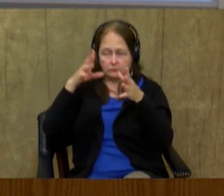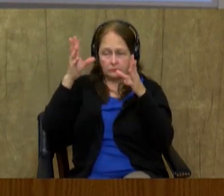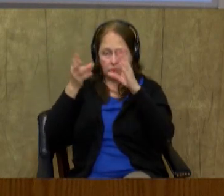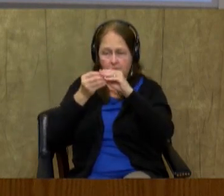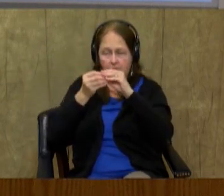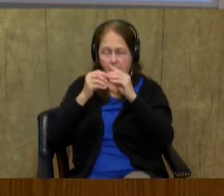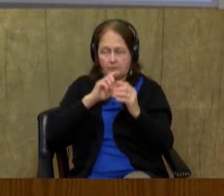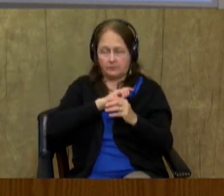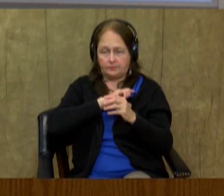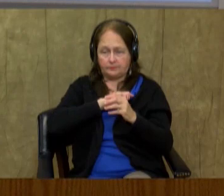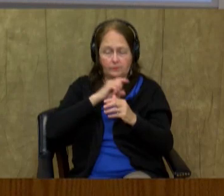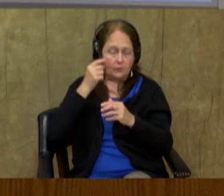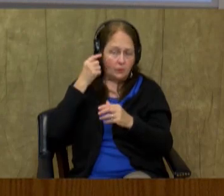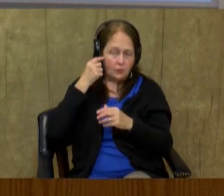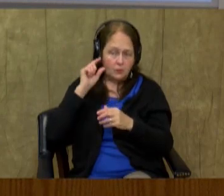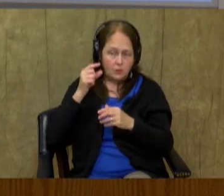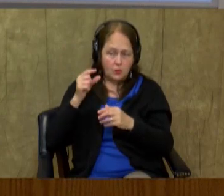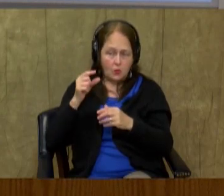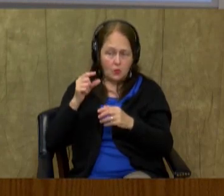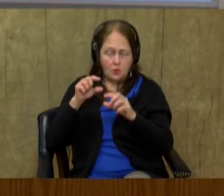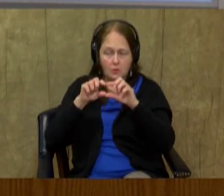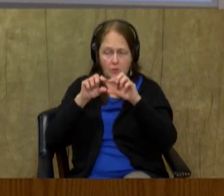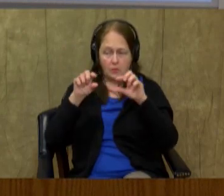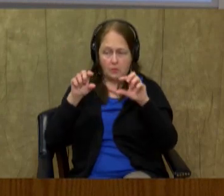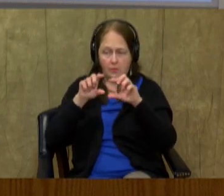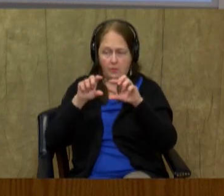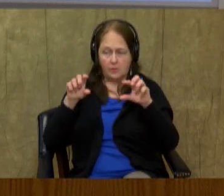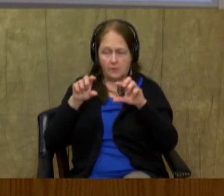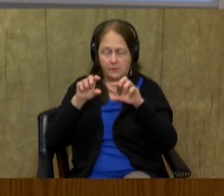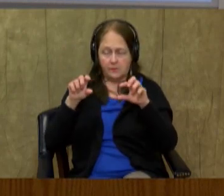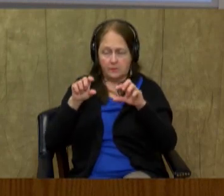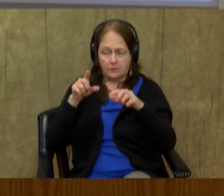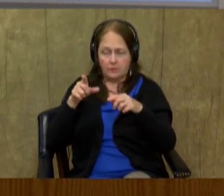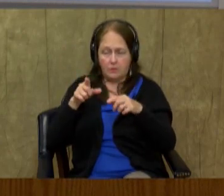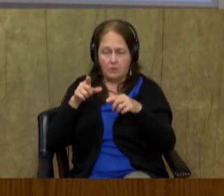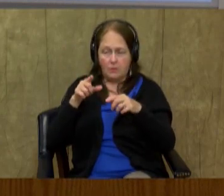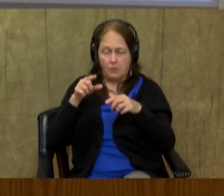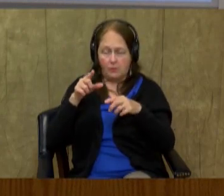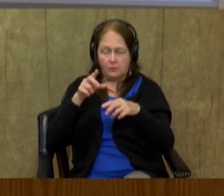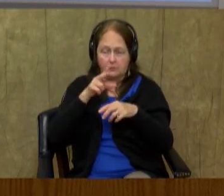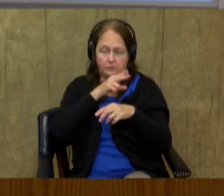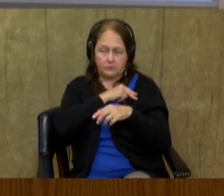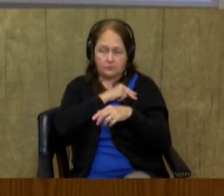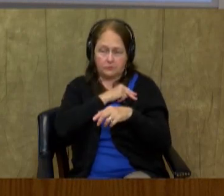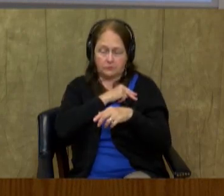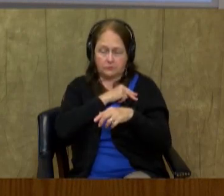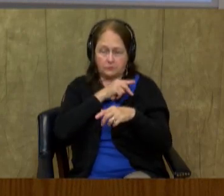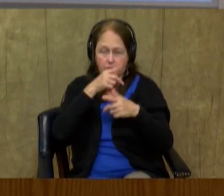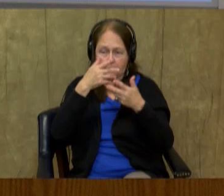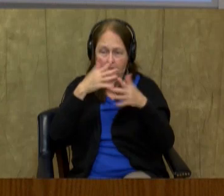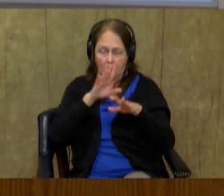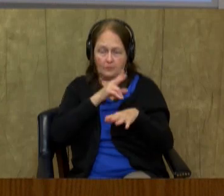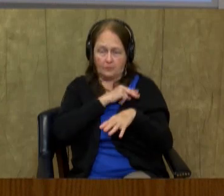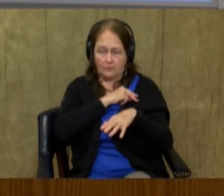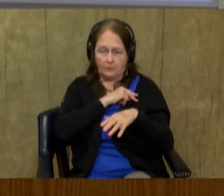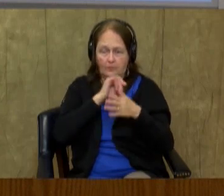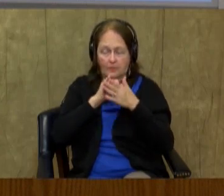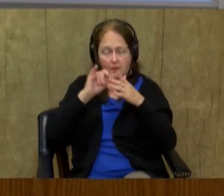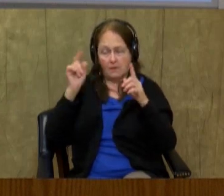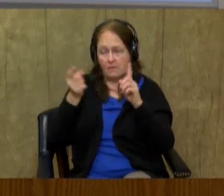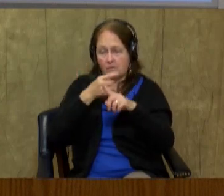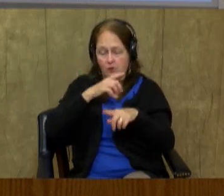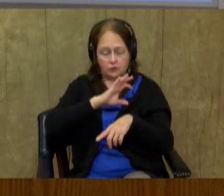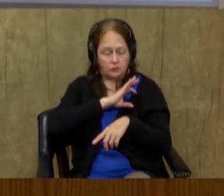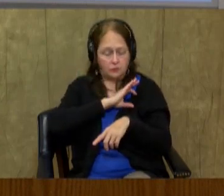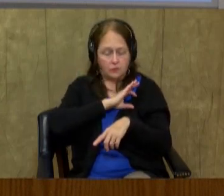included the gold bars, like when you become an astronaut, you're pinned with these gold bars. And this is the first